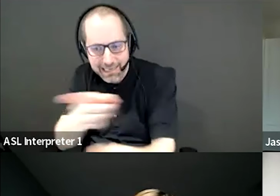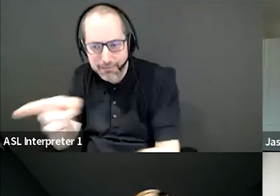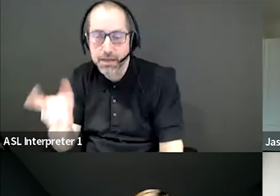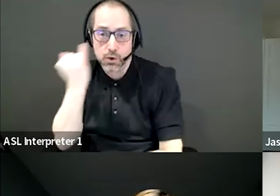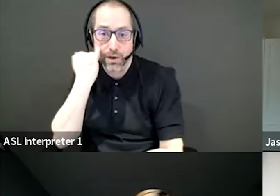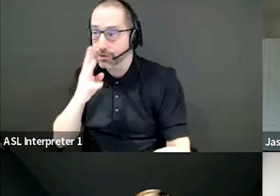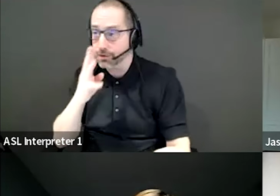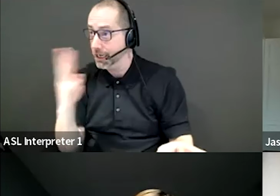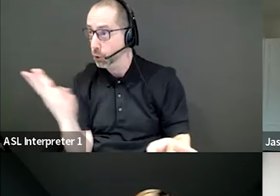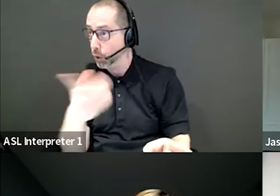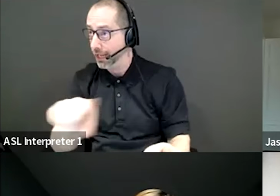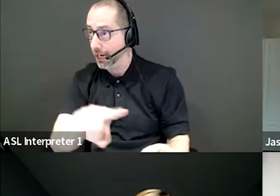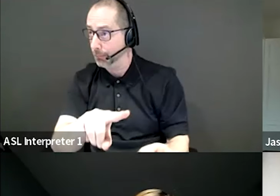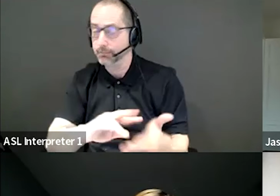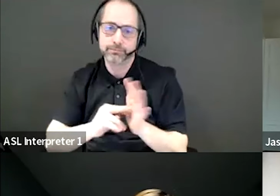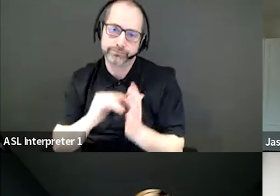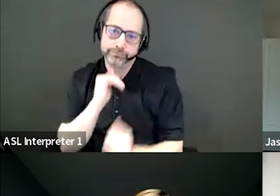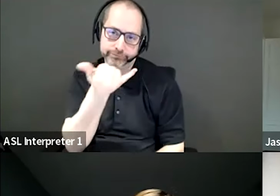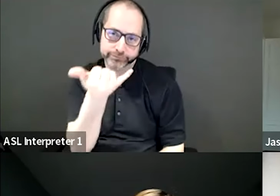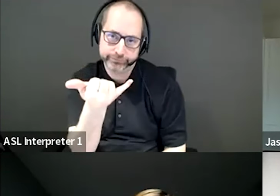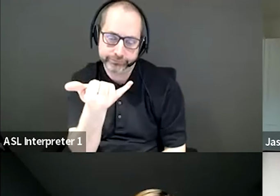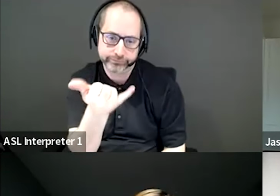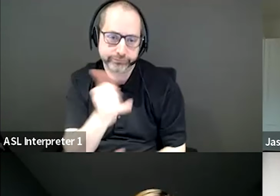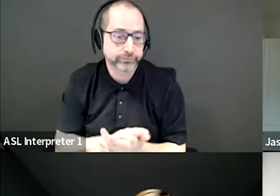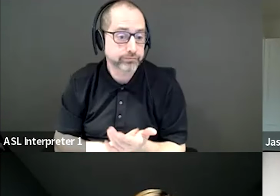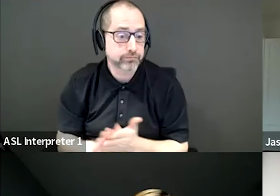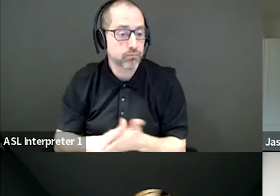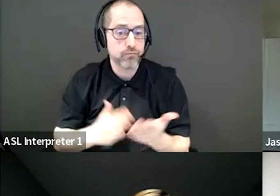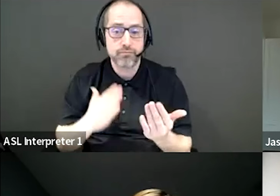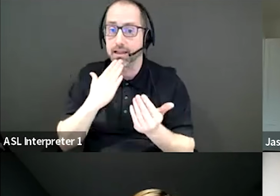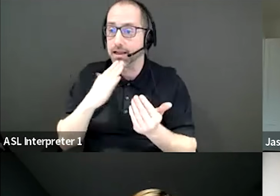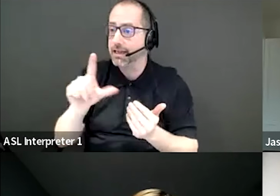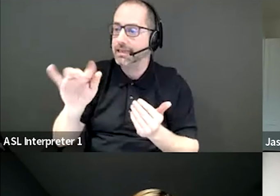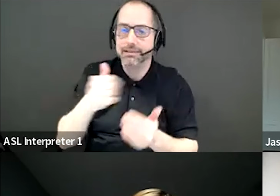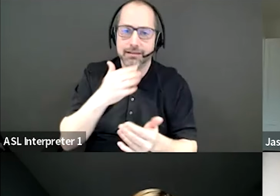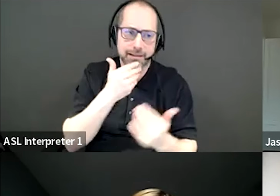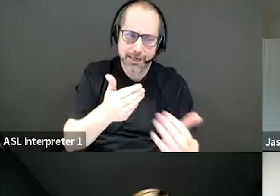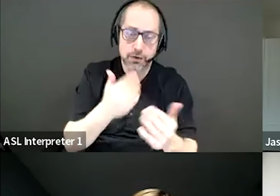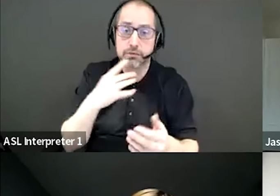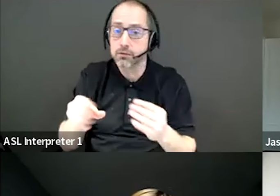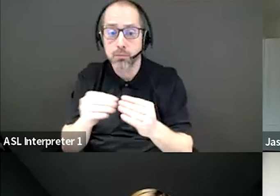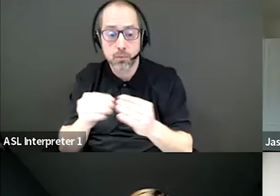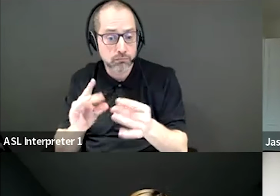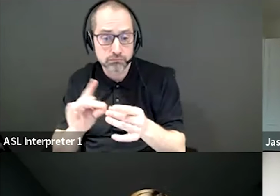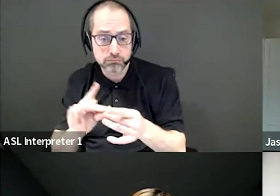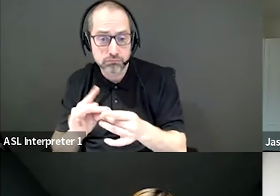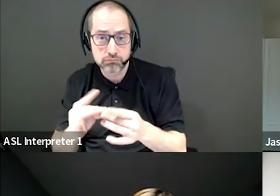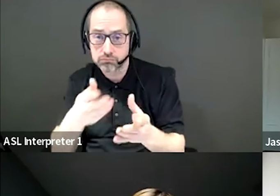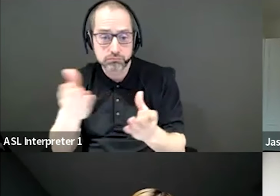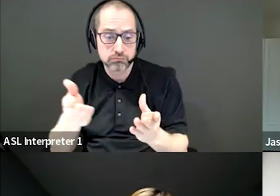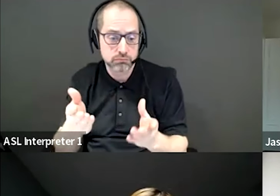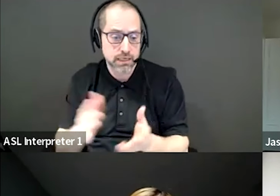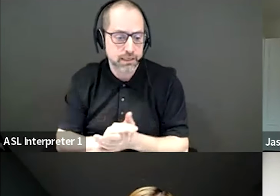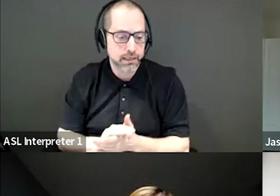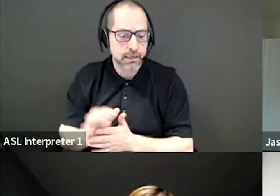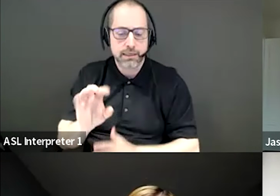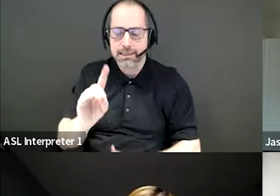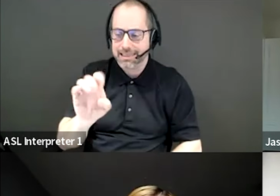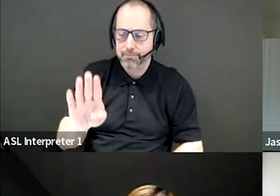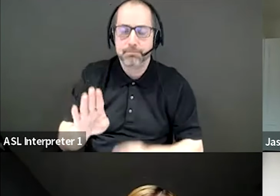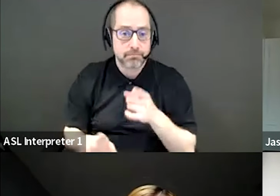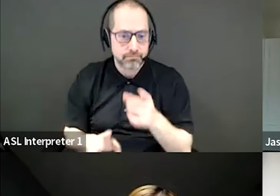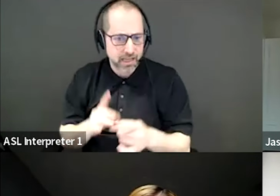Thank you. Did anybody else want to add to that response? I will just throw in that it is a great reminder that even